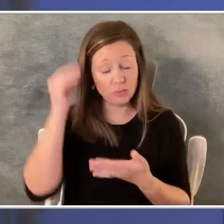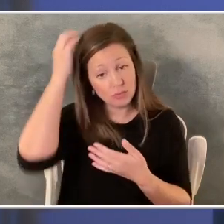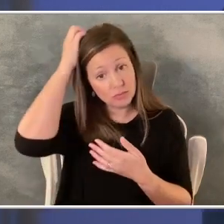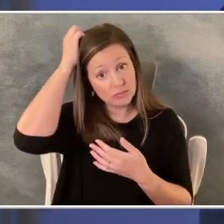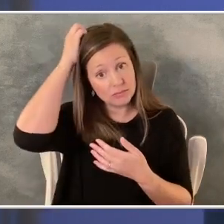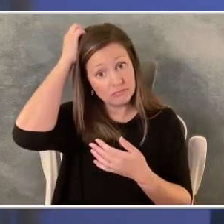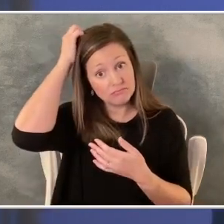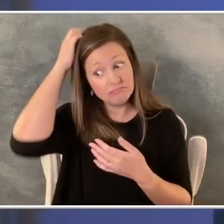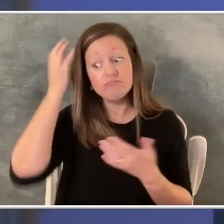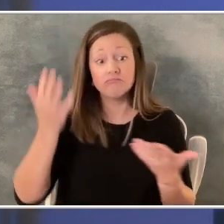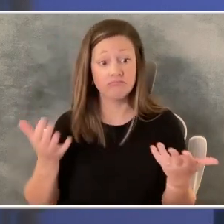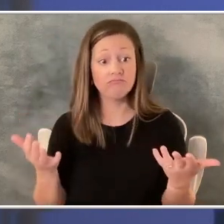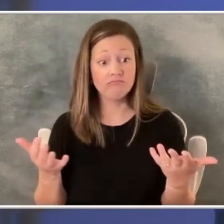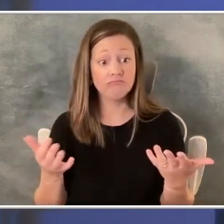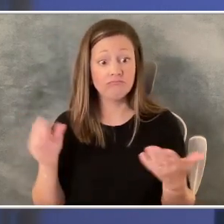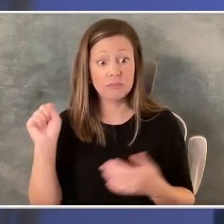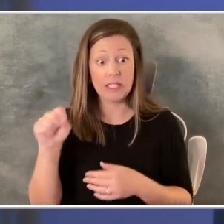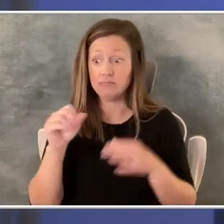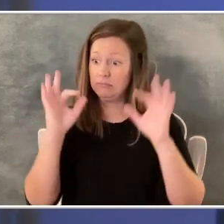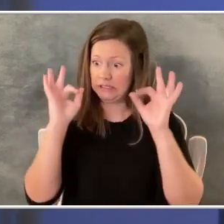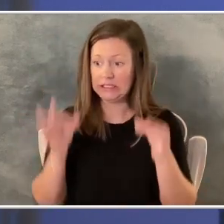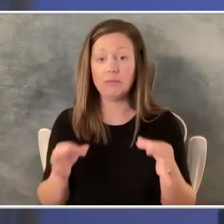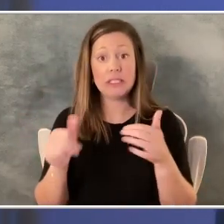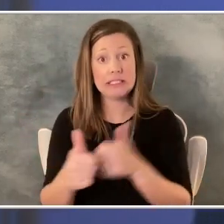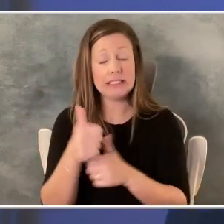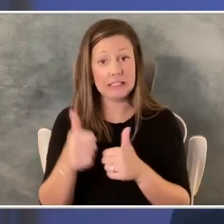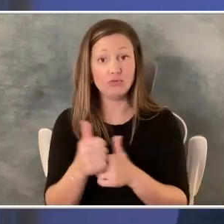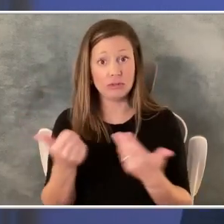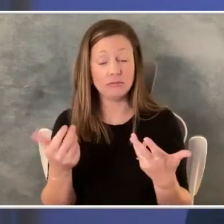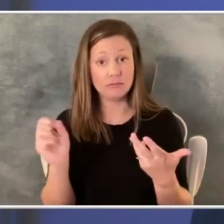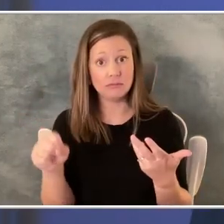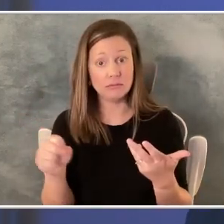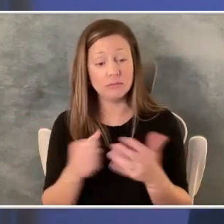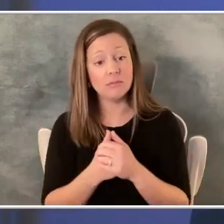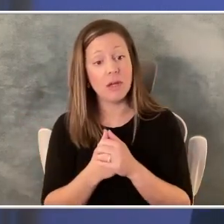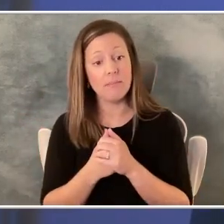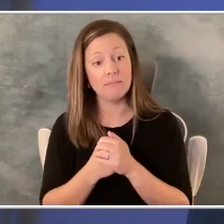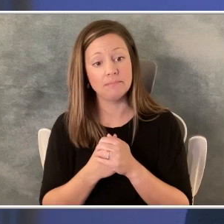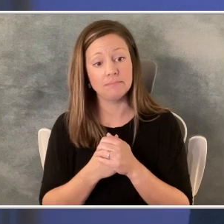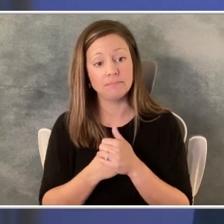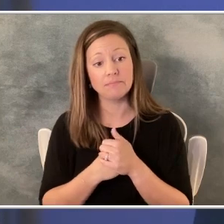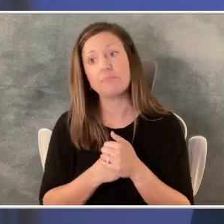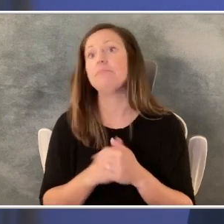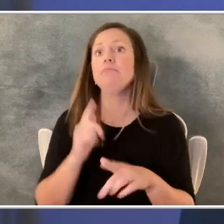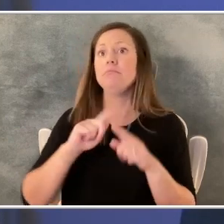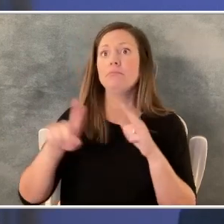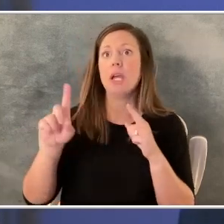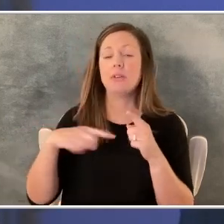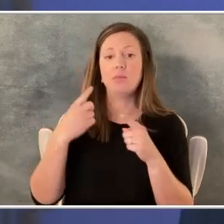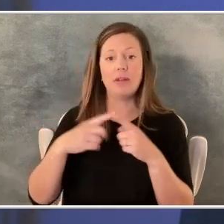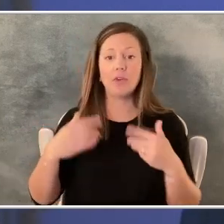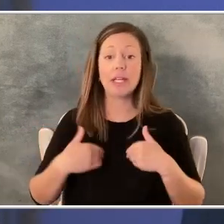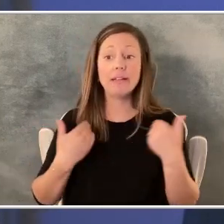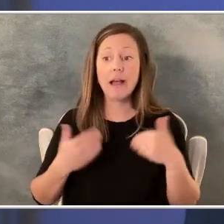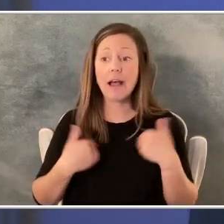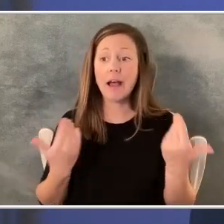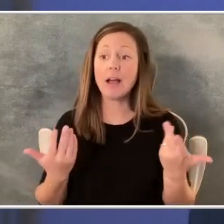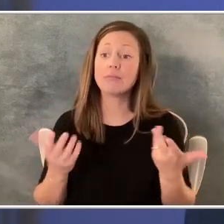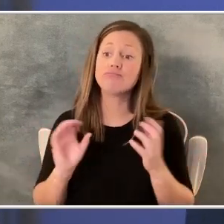understands today it's definitely a dangerous thing to do, but when you're young, it's not having any effect on